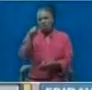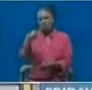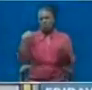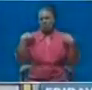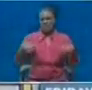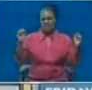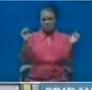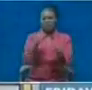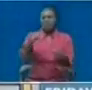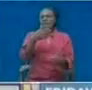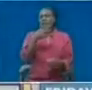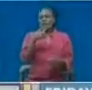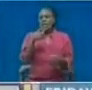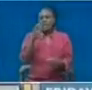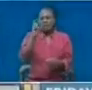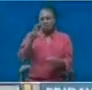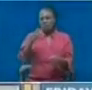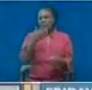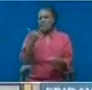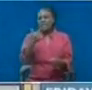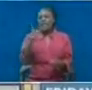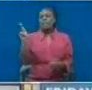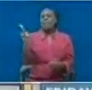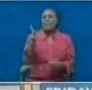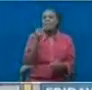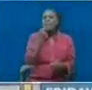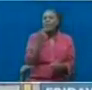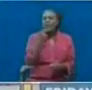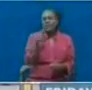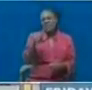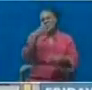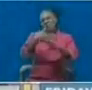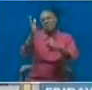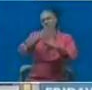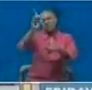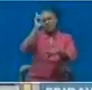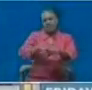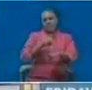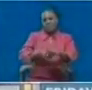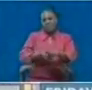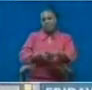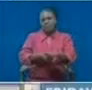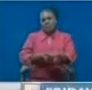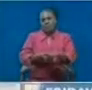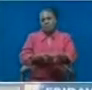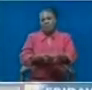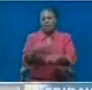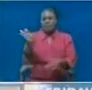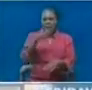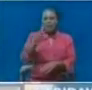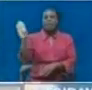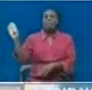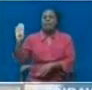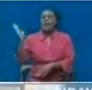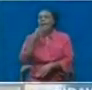dress, I look better in pink, you look better in black, we waste time. Okay. We don't have time for that. Brian, I'll get to you in just a